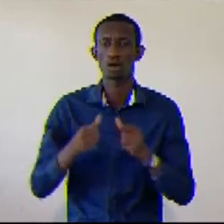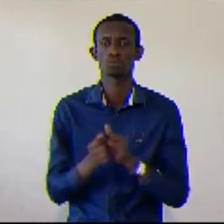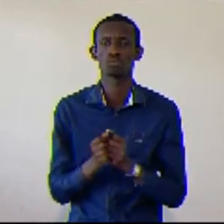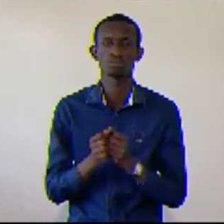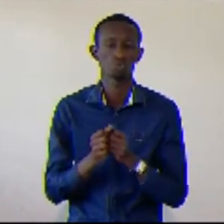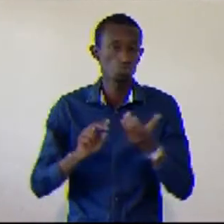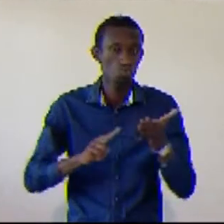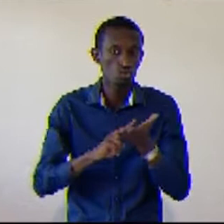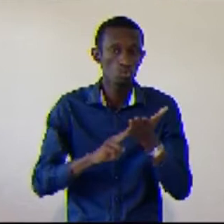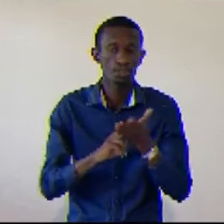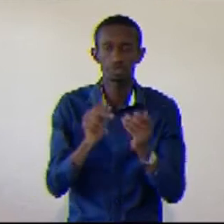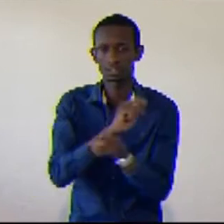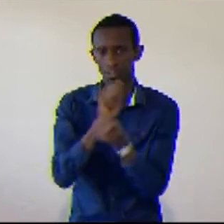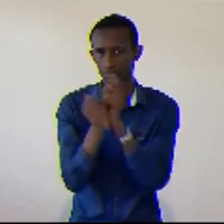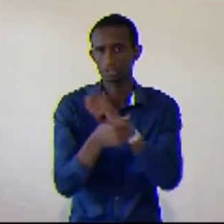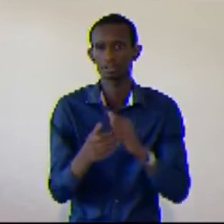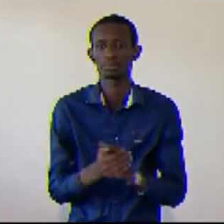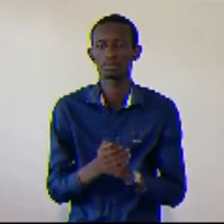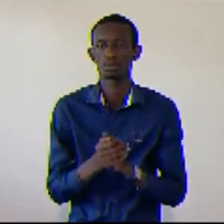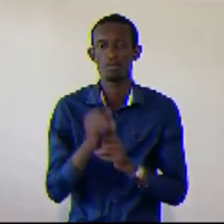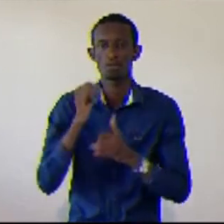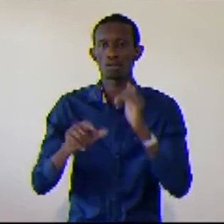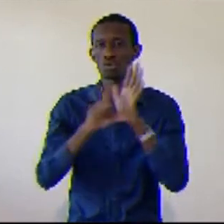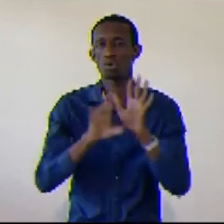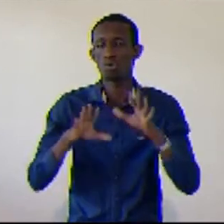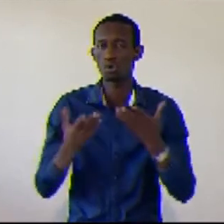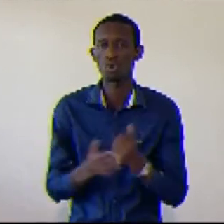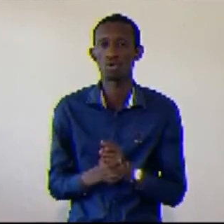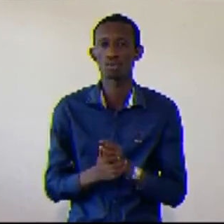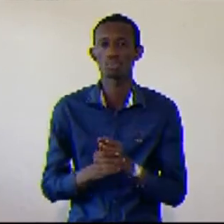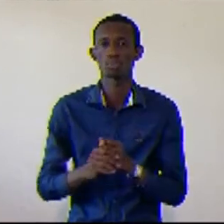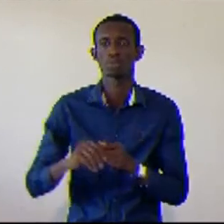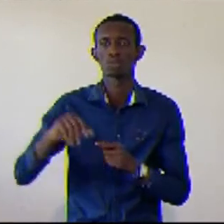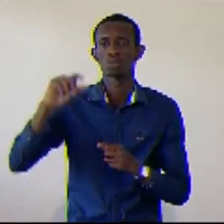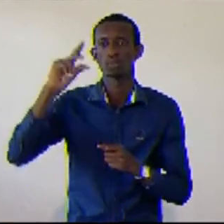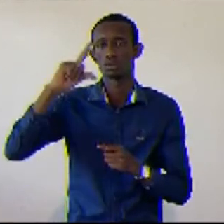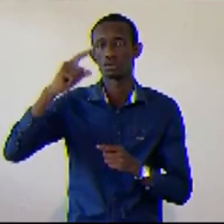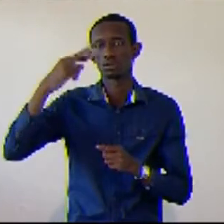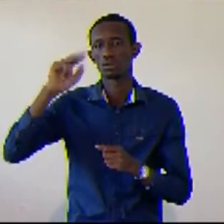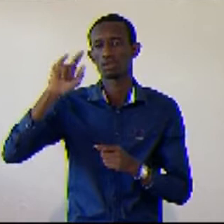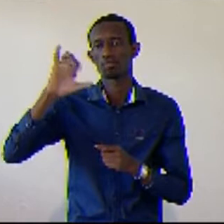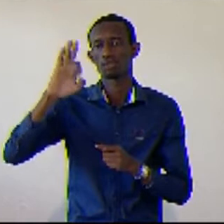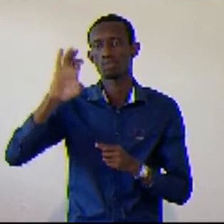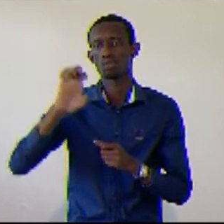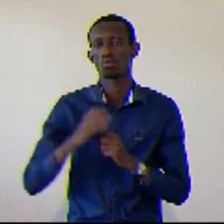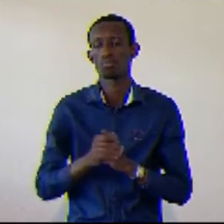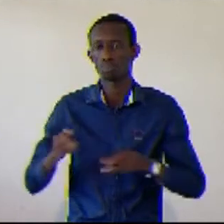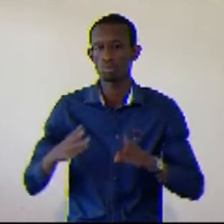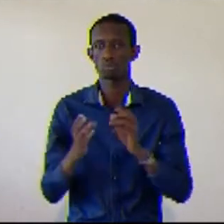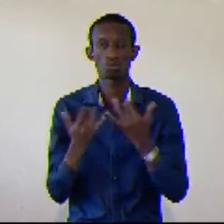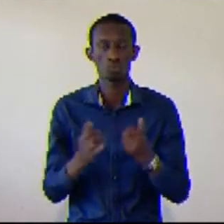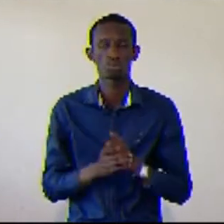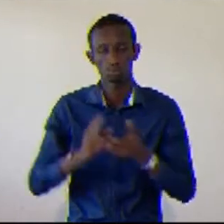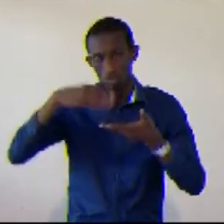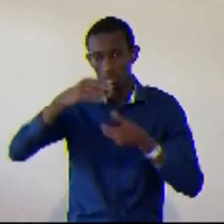right? Now, this time, you're going to continue to solve such kind of